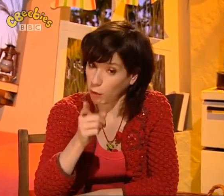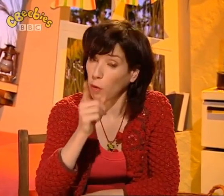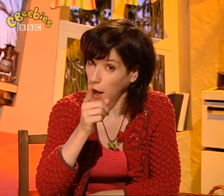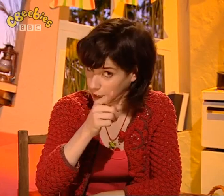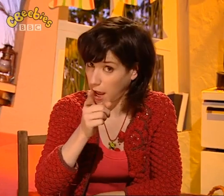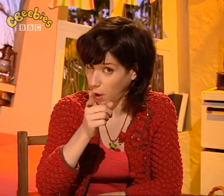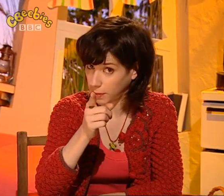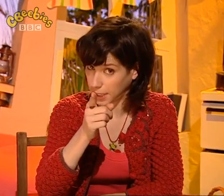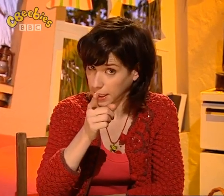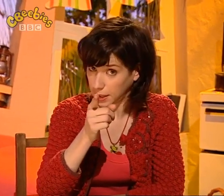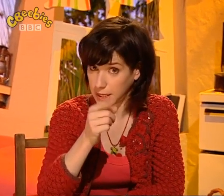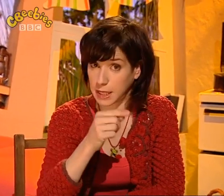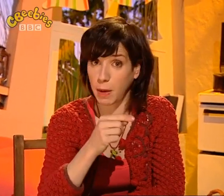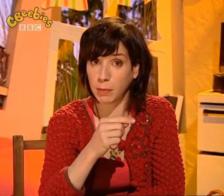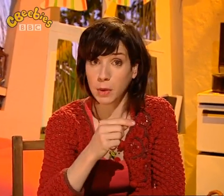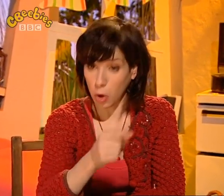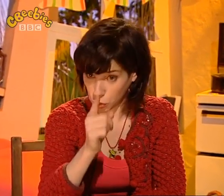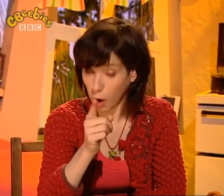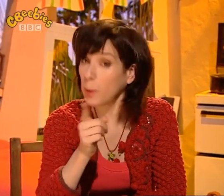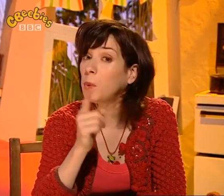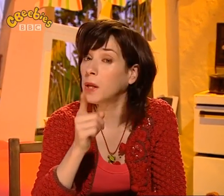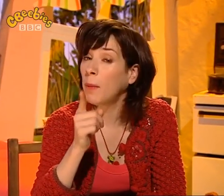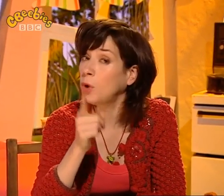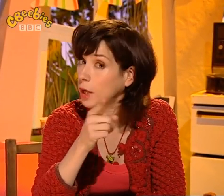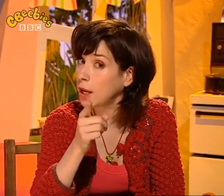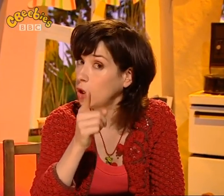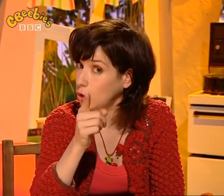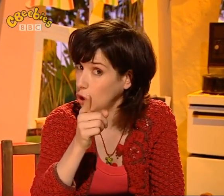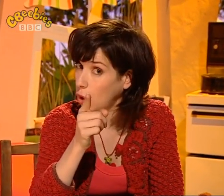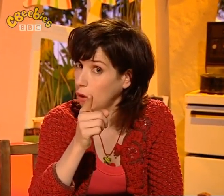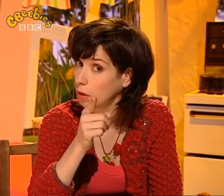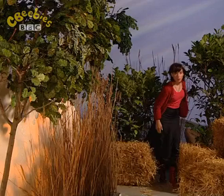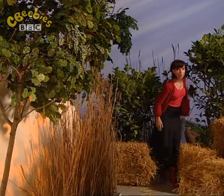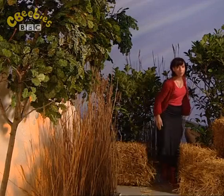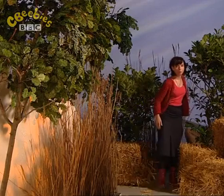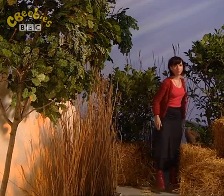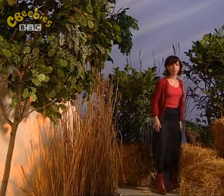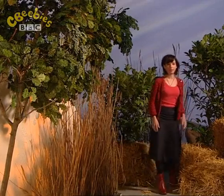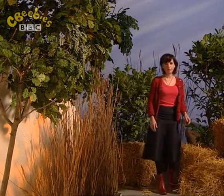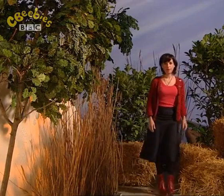"Clean it off right now, Humpty," said his mum, "or trouble will come knocking at your door."